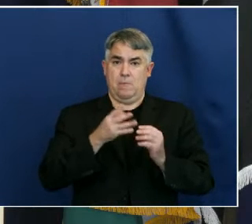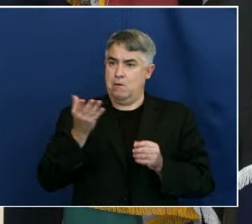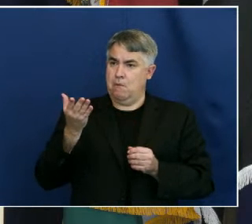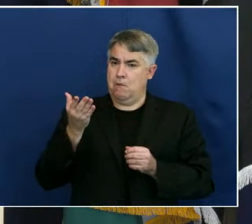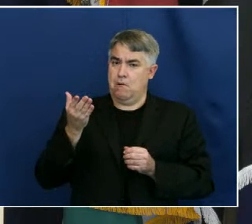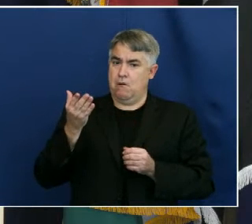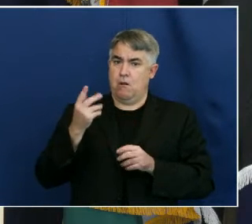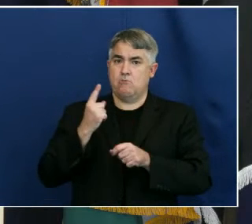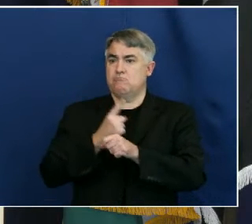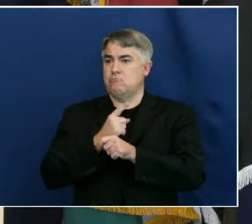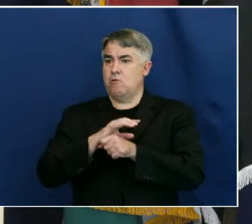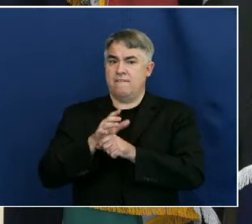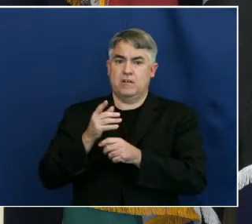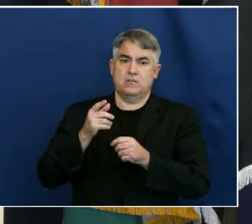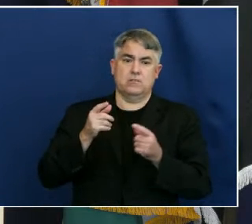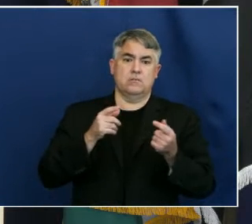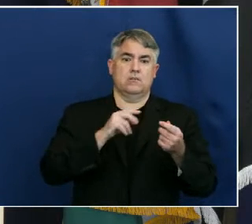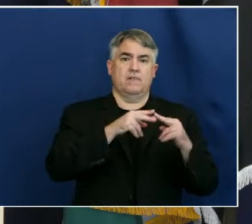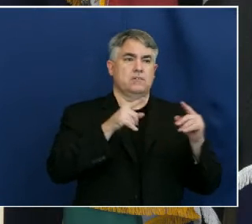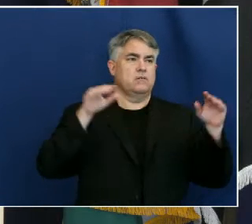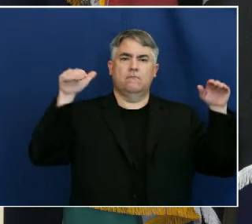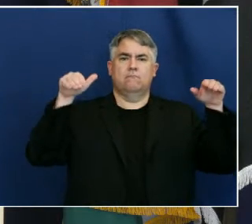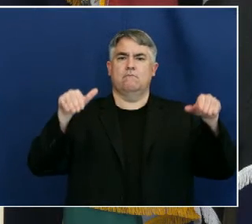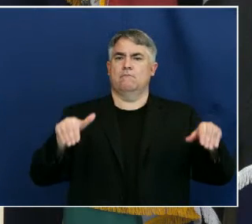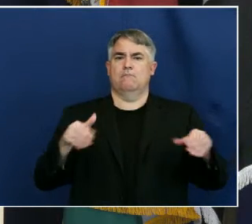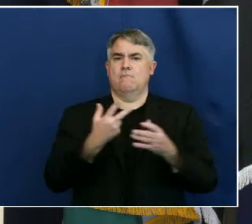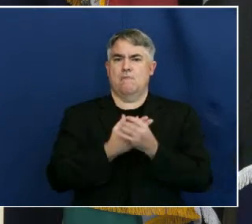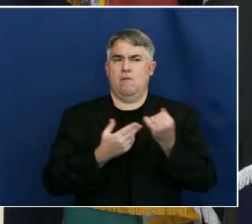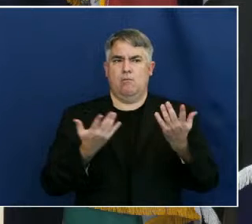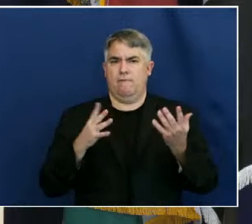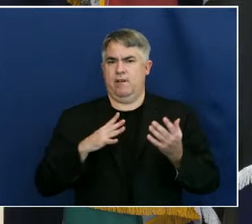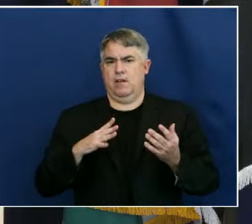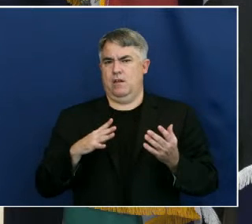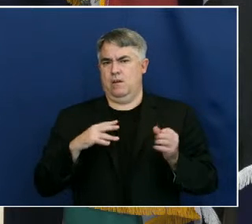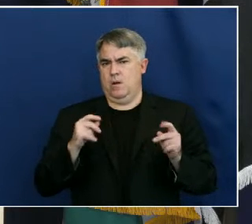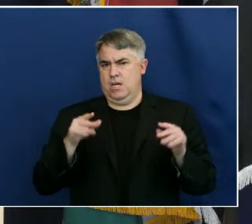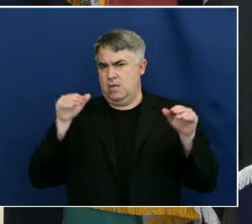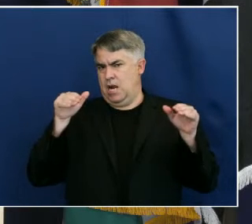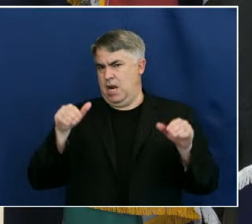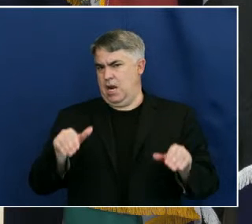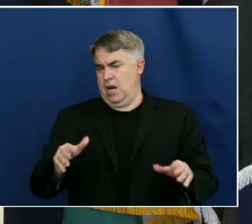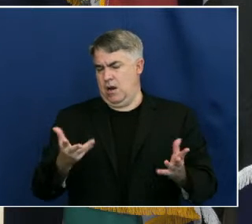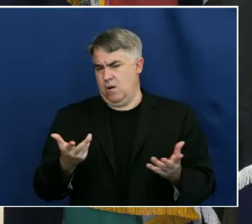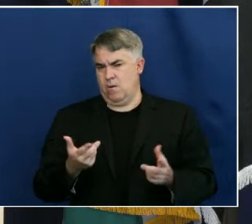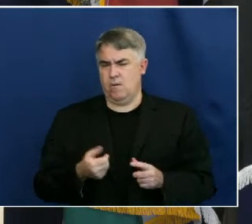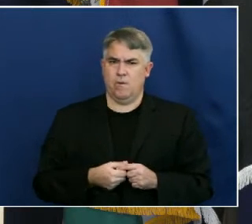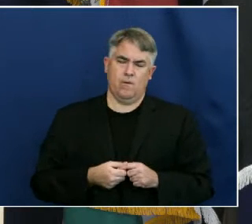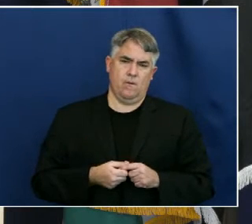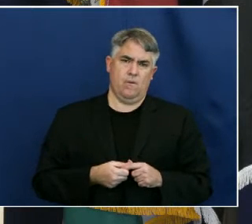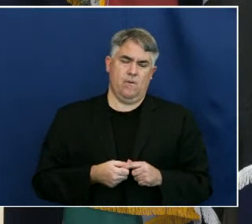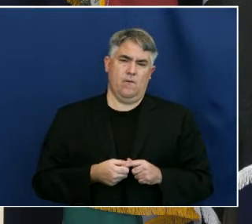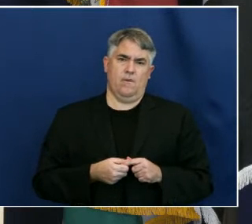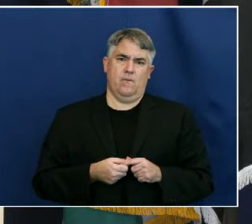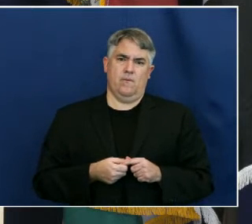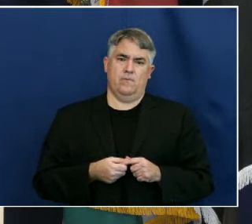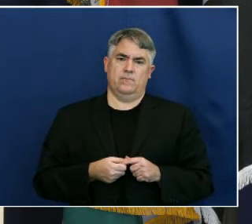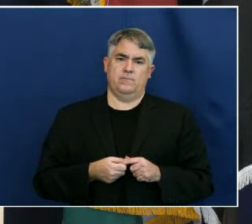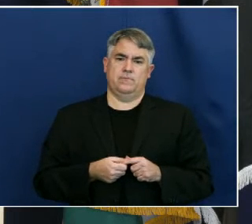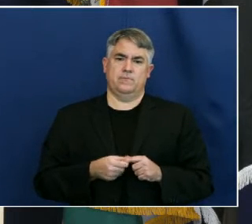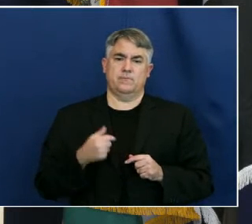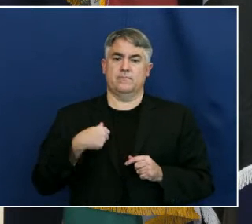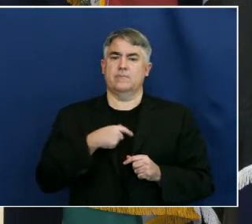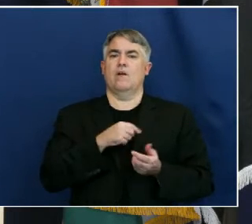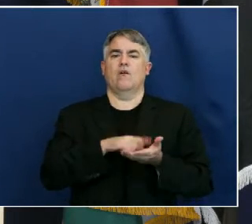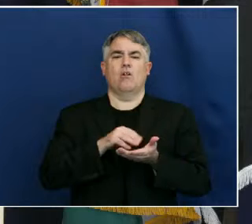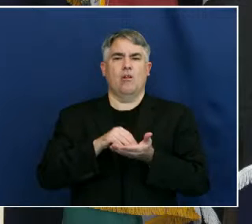so even if it is a little more contagious than the other ones that are circulating in the community, the take-home message is the